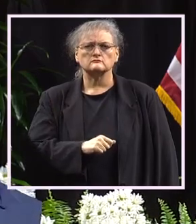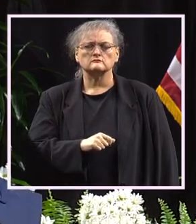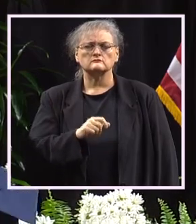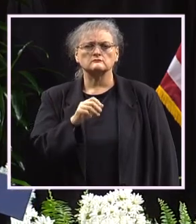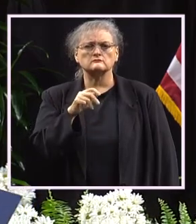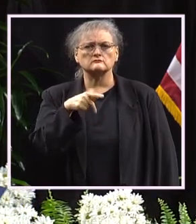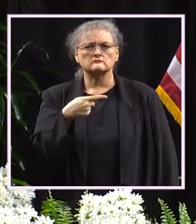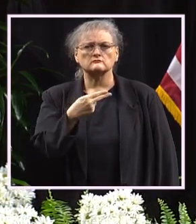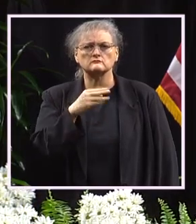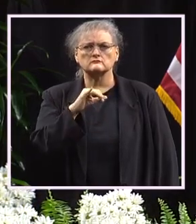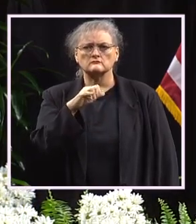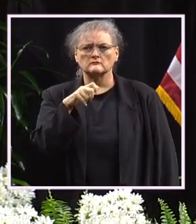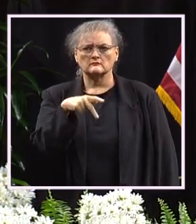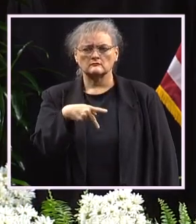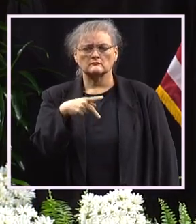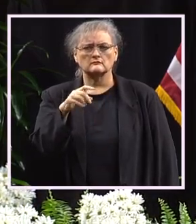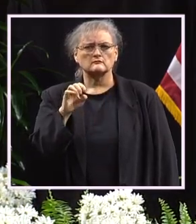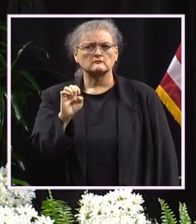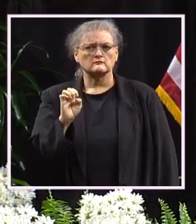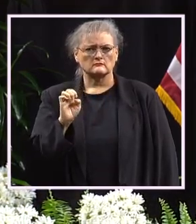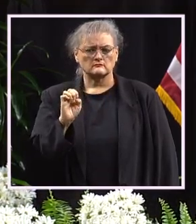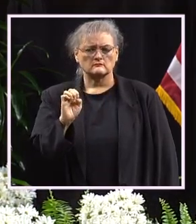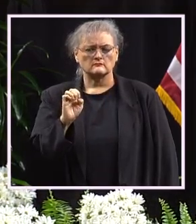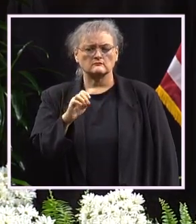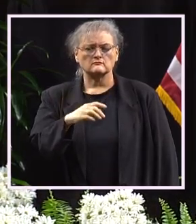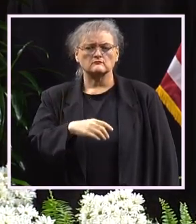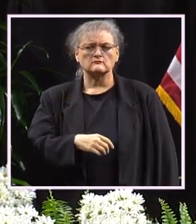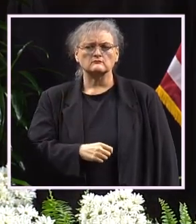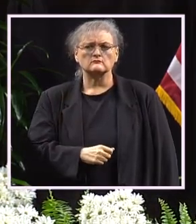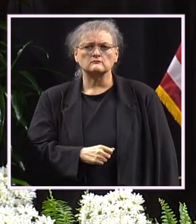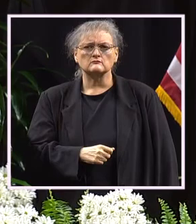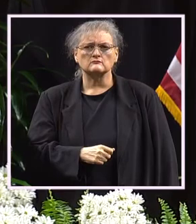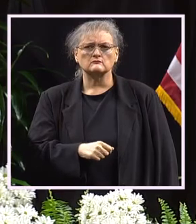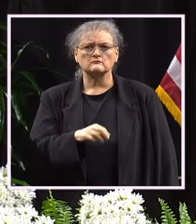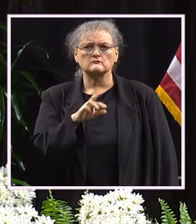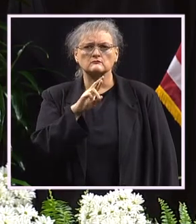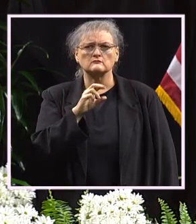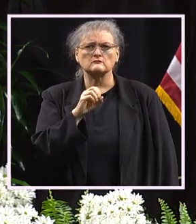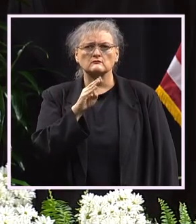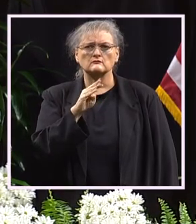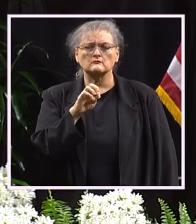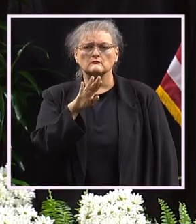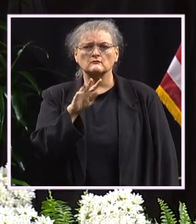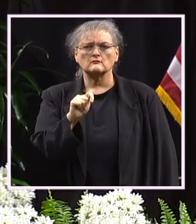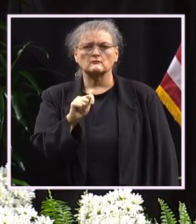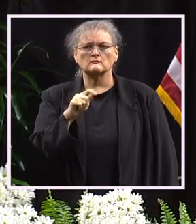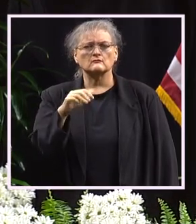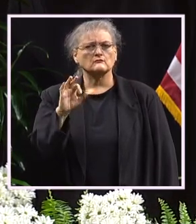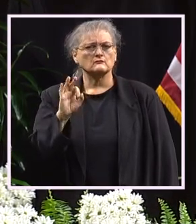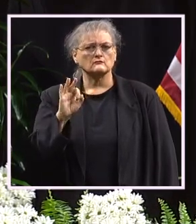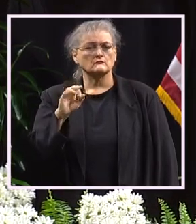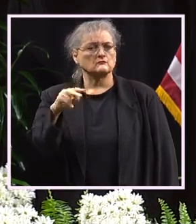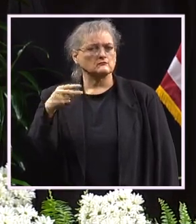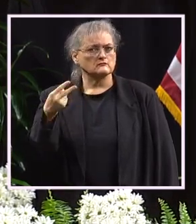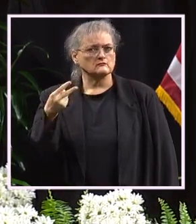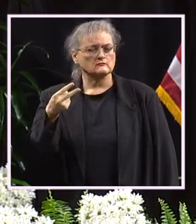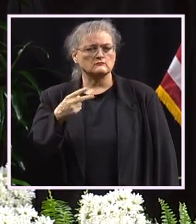Philip Andrew Escamilla, Master of Science. Robert Michael Flores II.